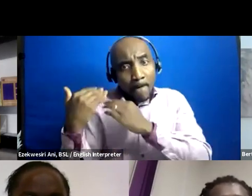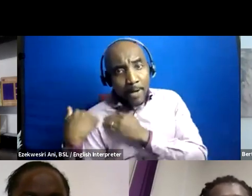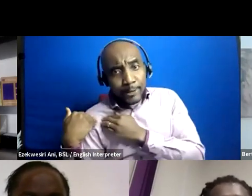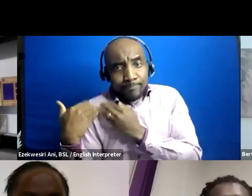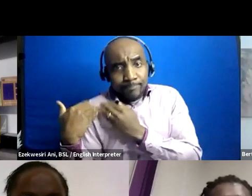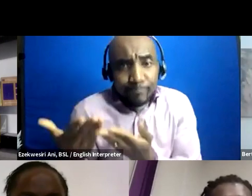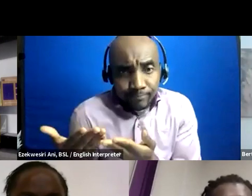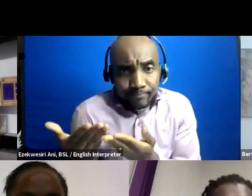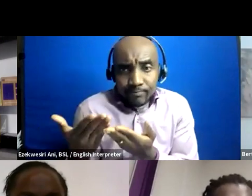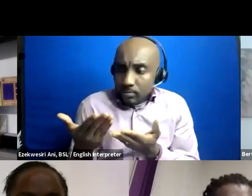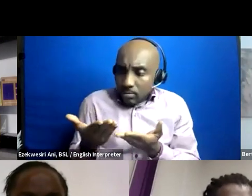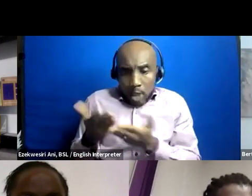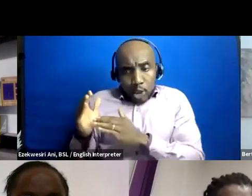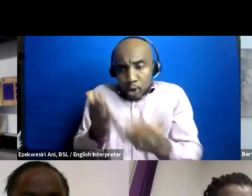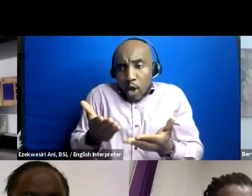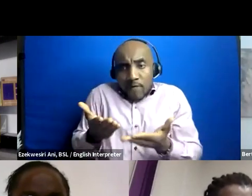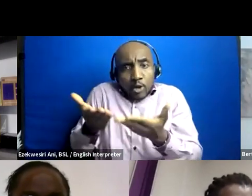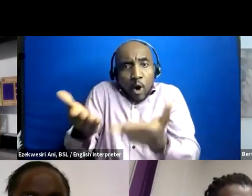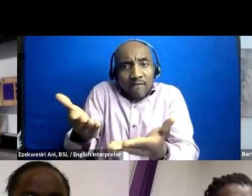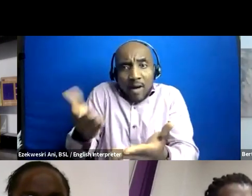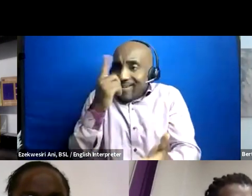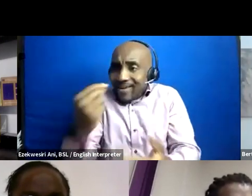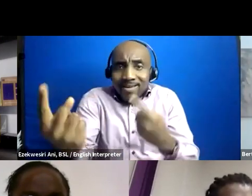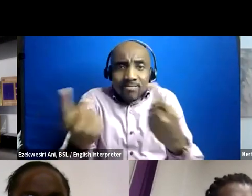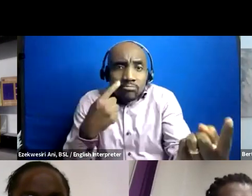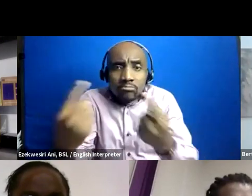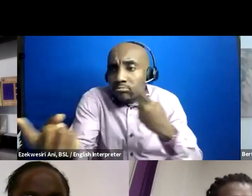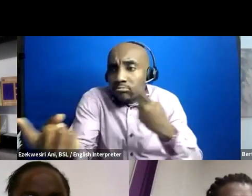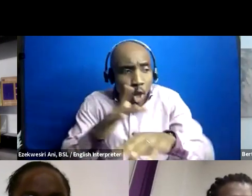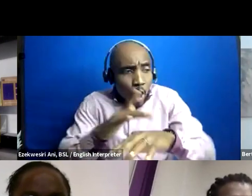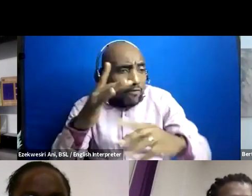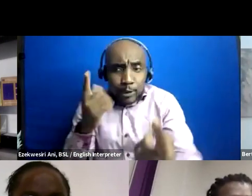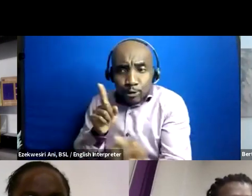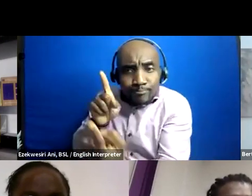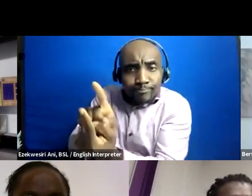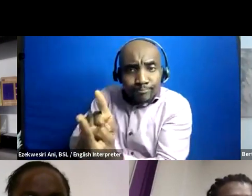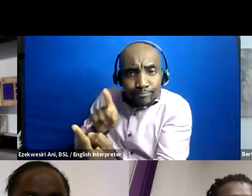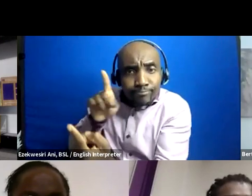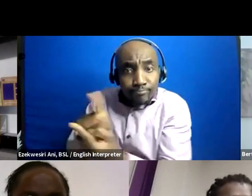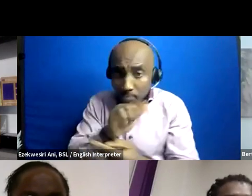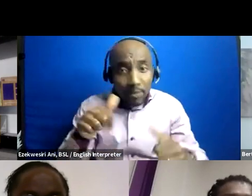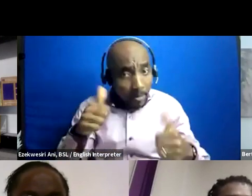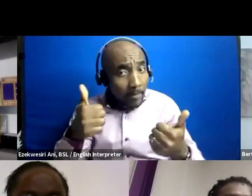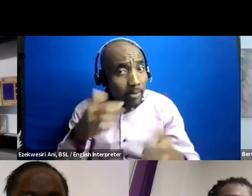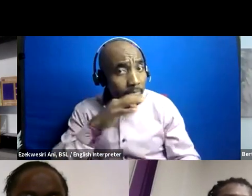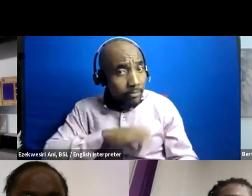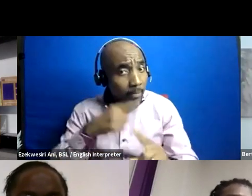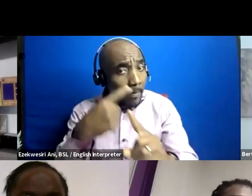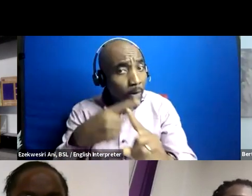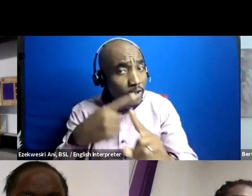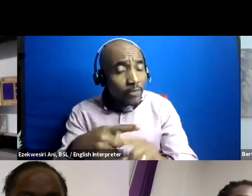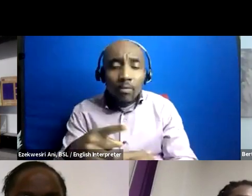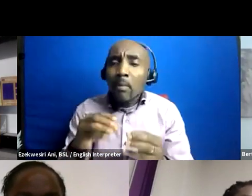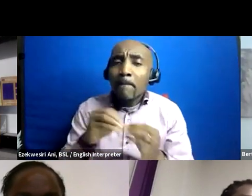and if we can offer them a service where they can talk to a professional, I think that might be a good thing. Thank